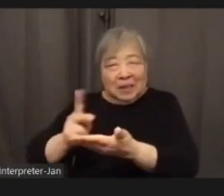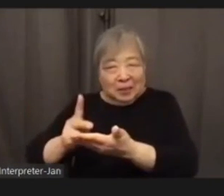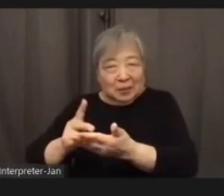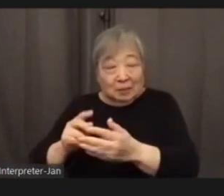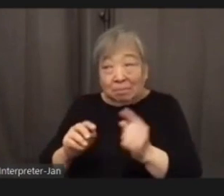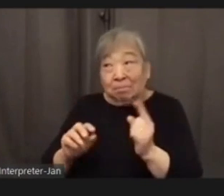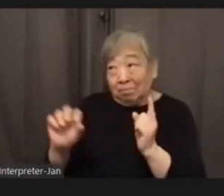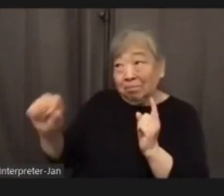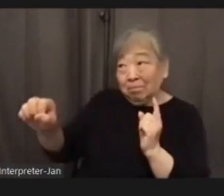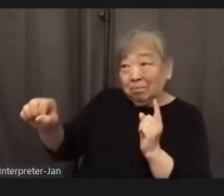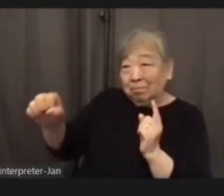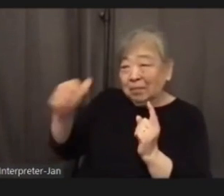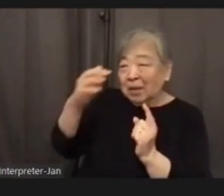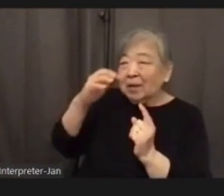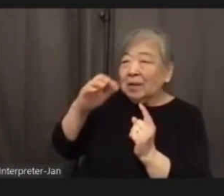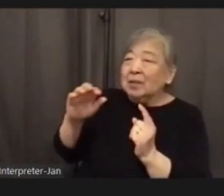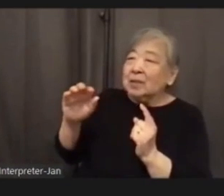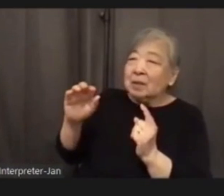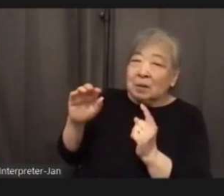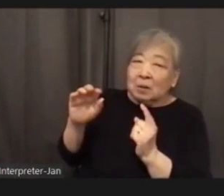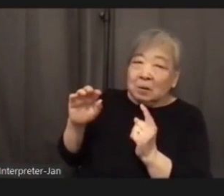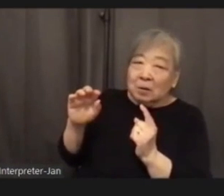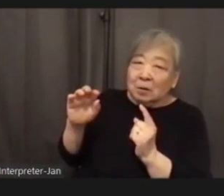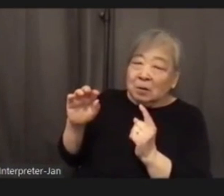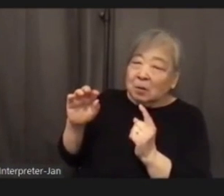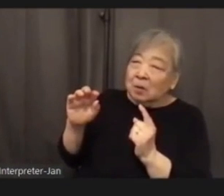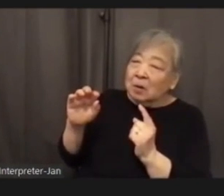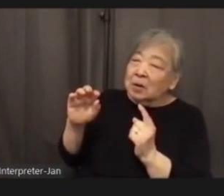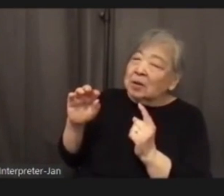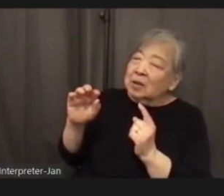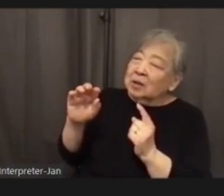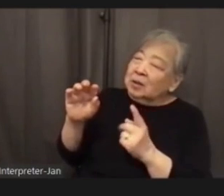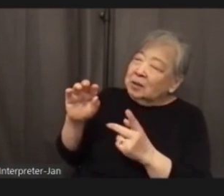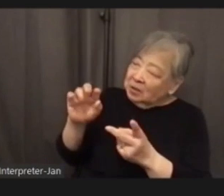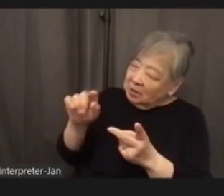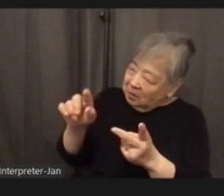Yeah. So Derek and Nobuko, go back. Quetzal, you